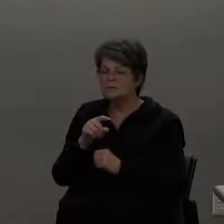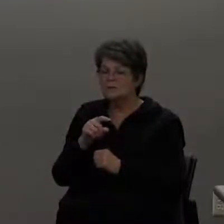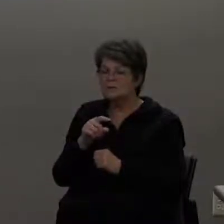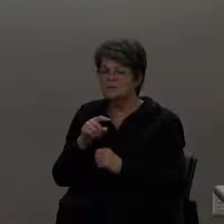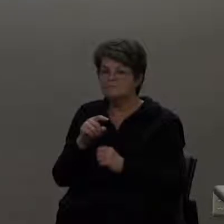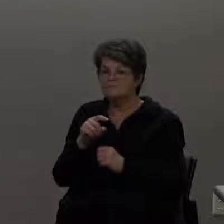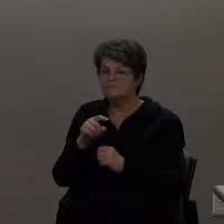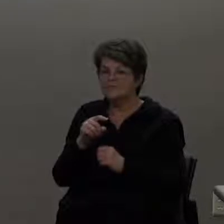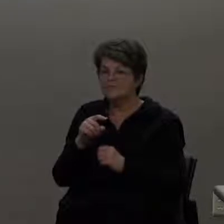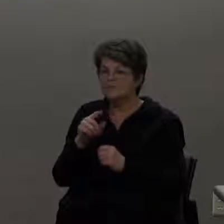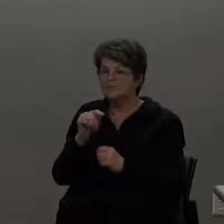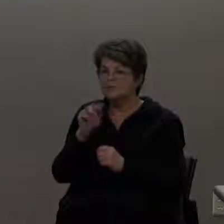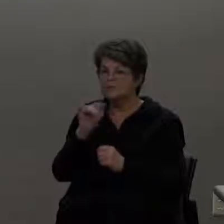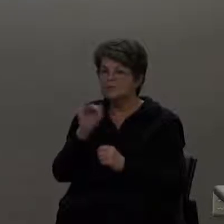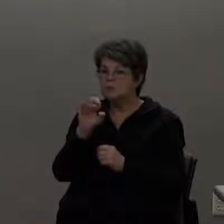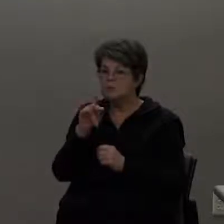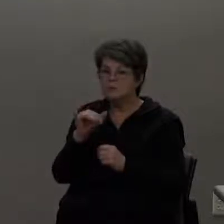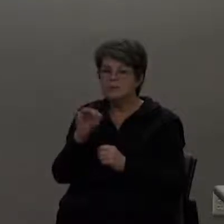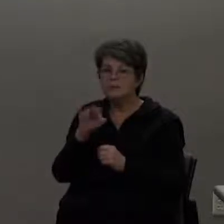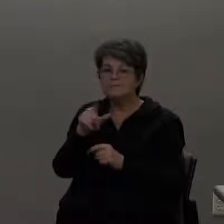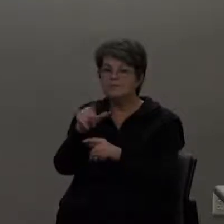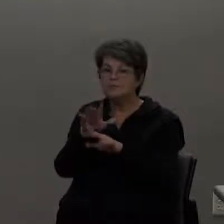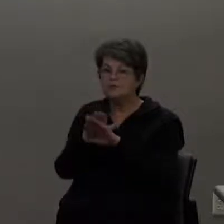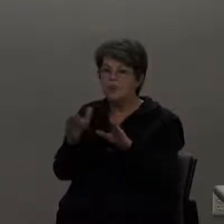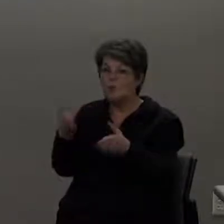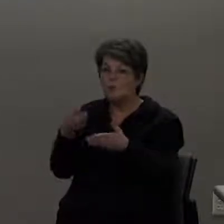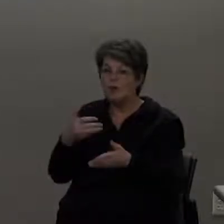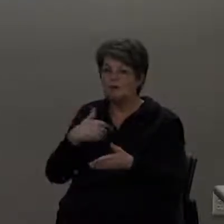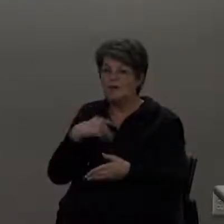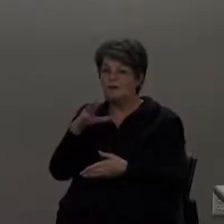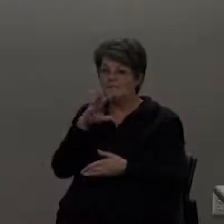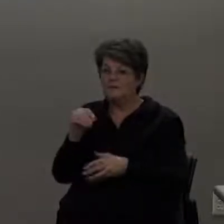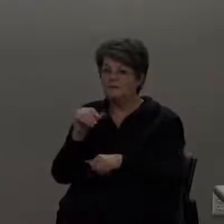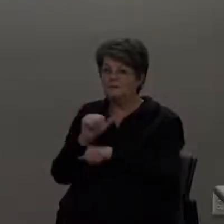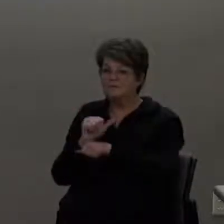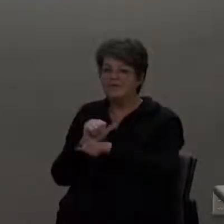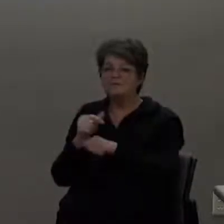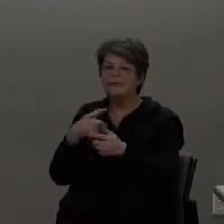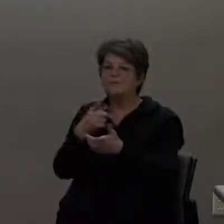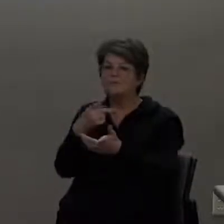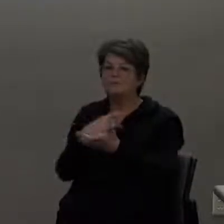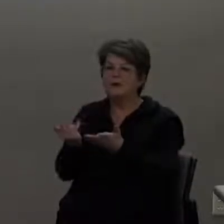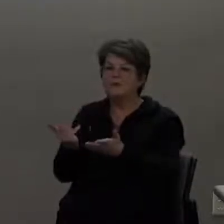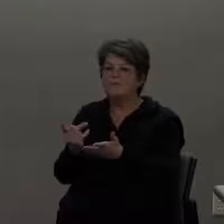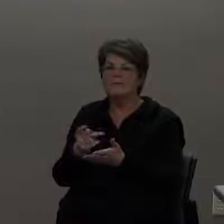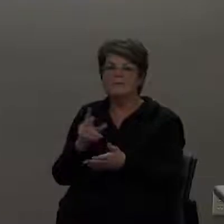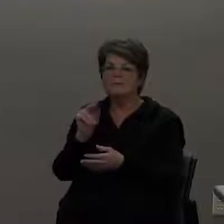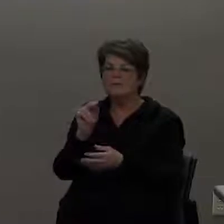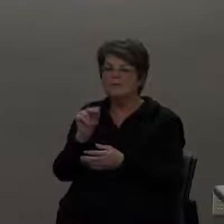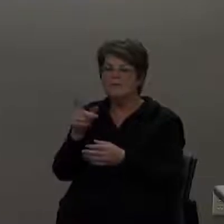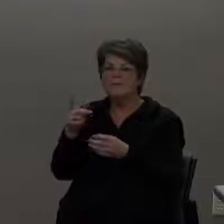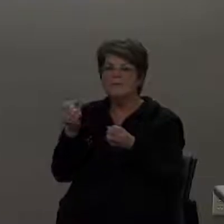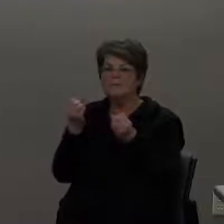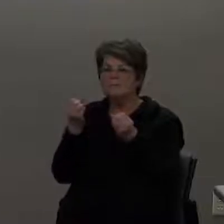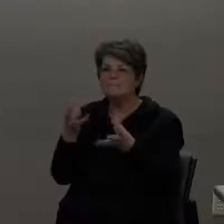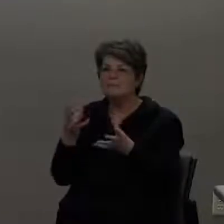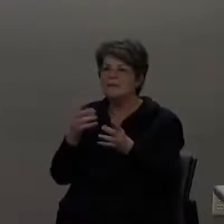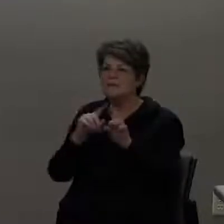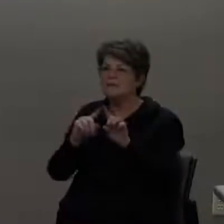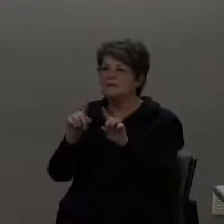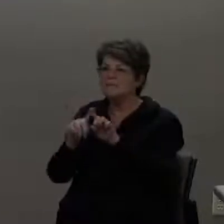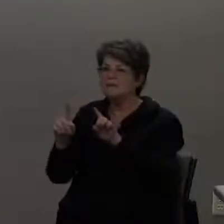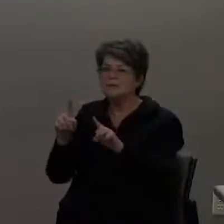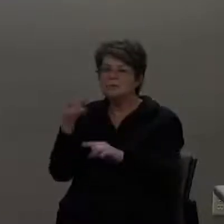me 50 jobs a year, you failed in your mission. Because there are a number of market, climate, and economic